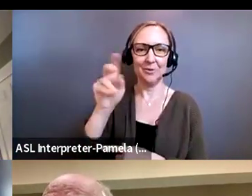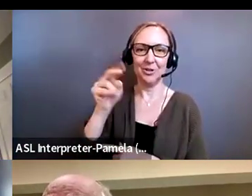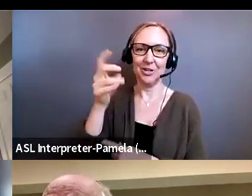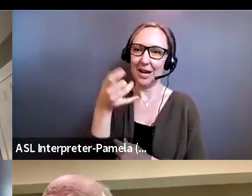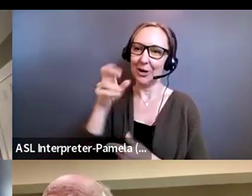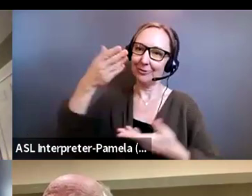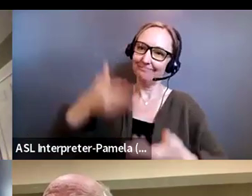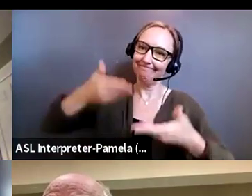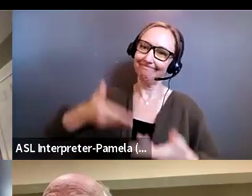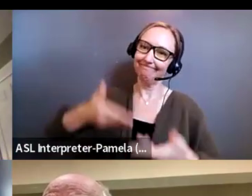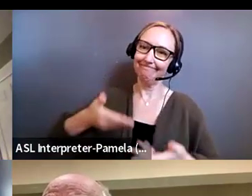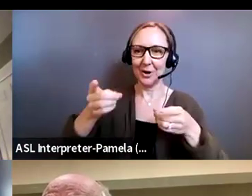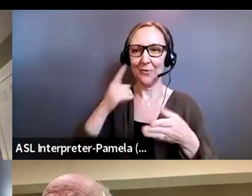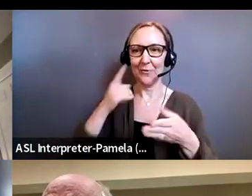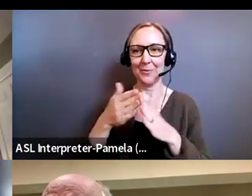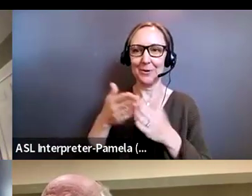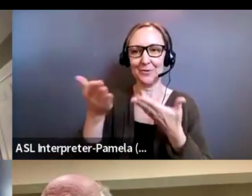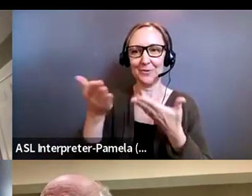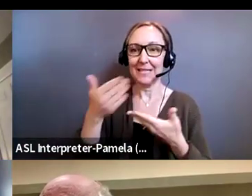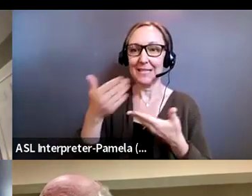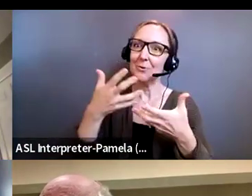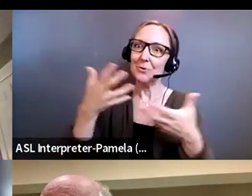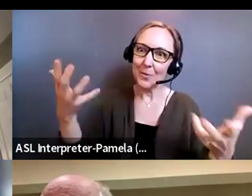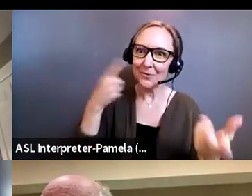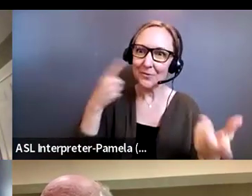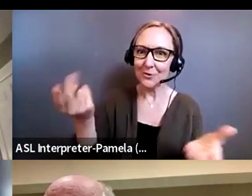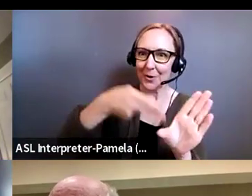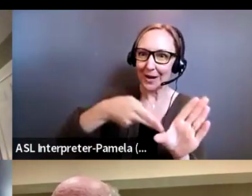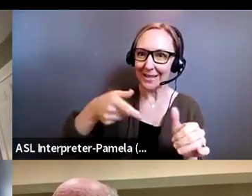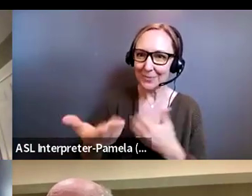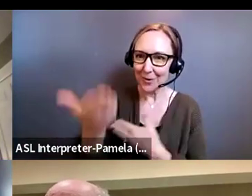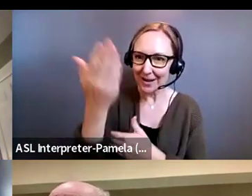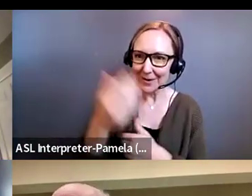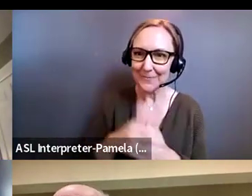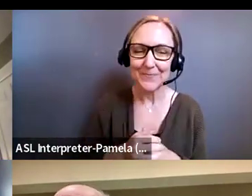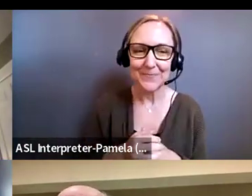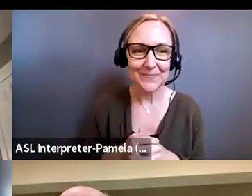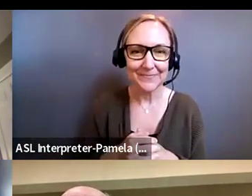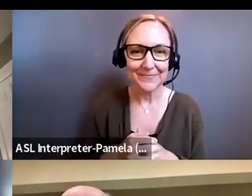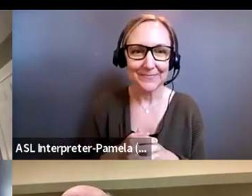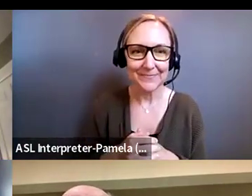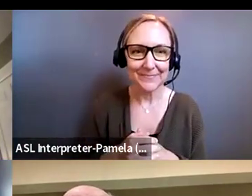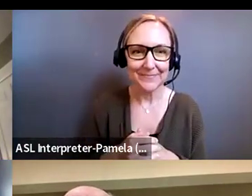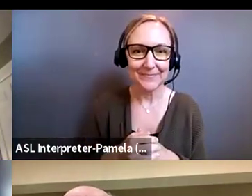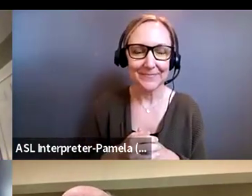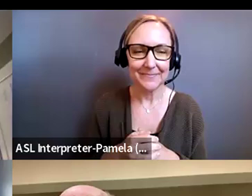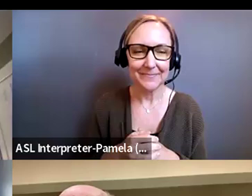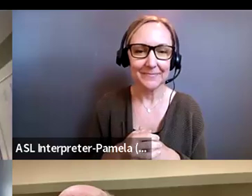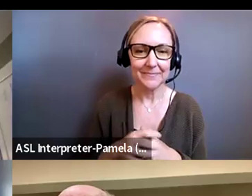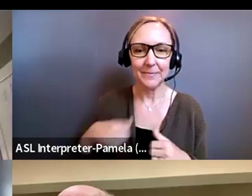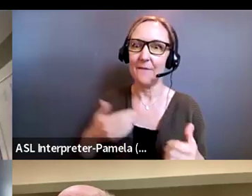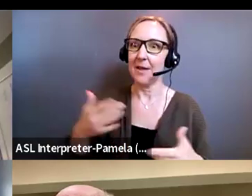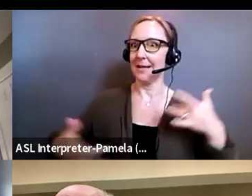Community Services. Thank you very much for joining us this morning. We have an